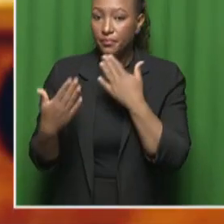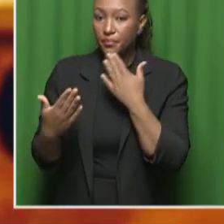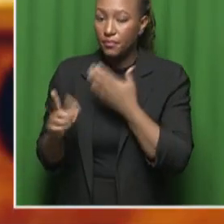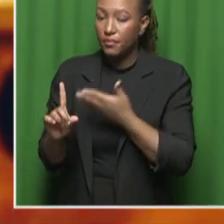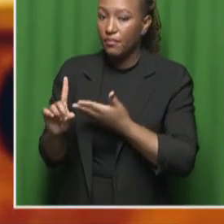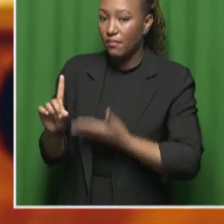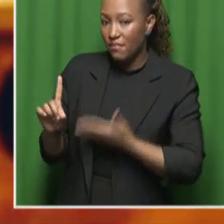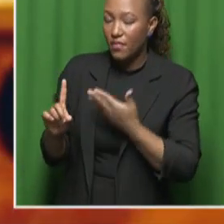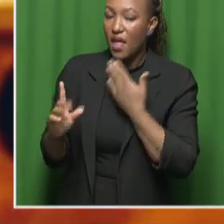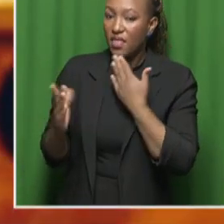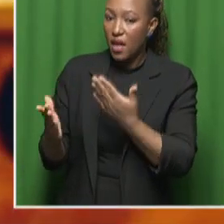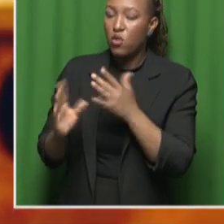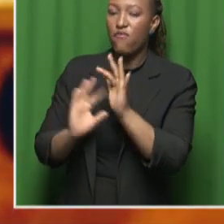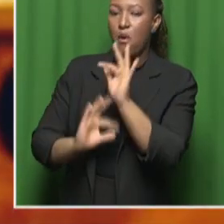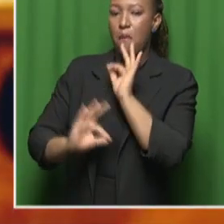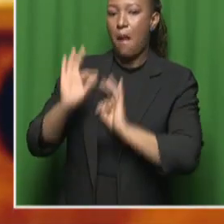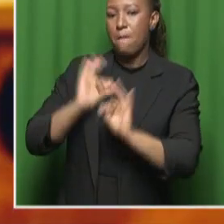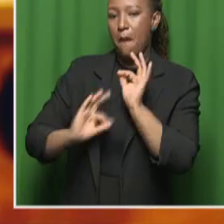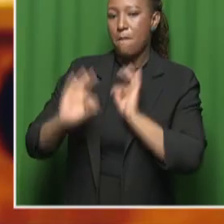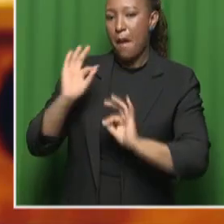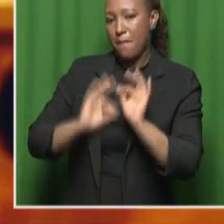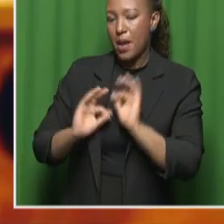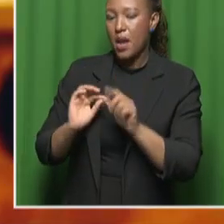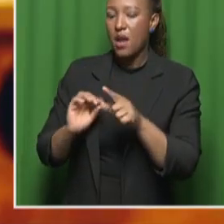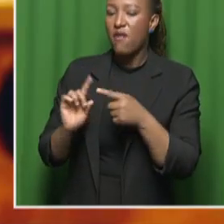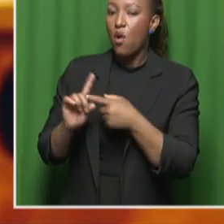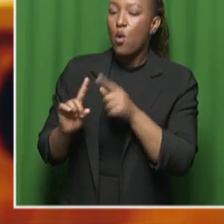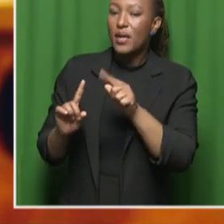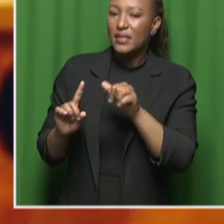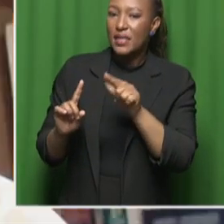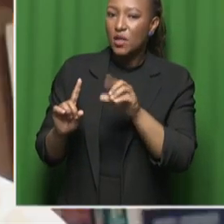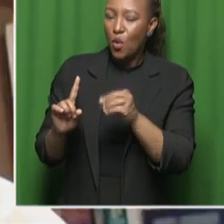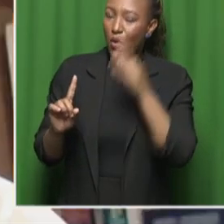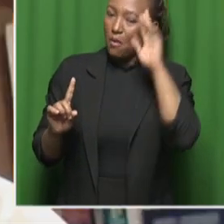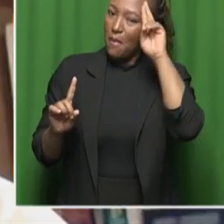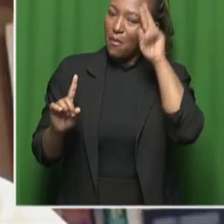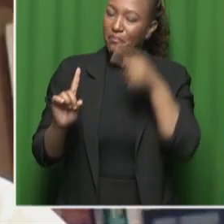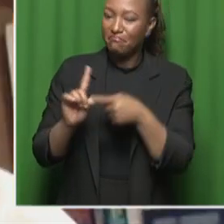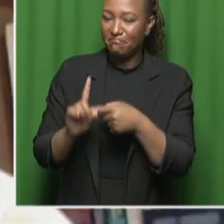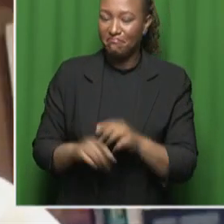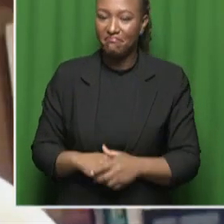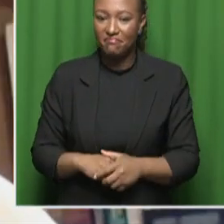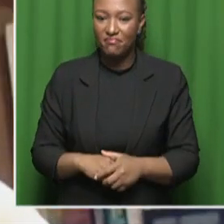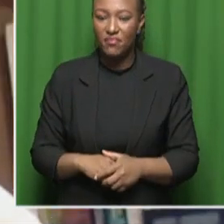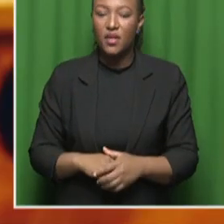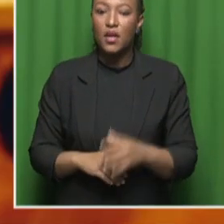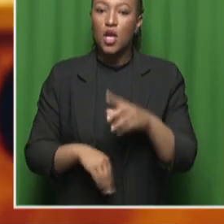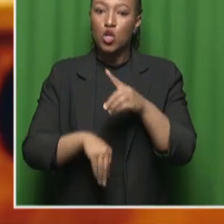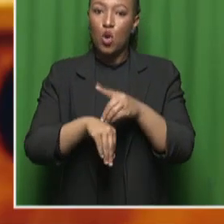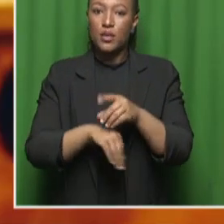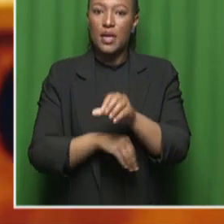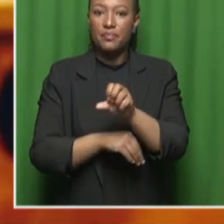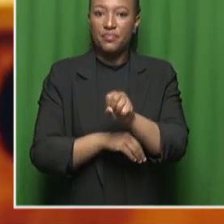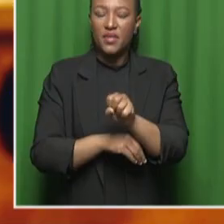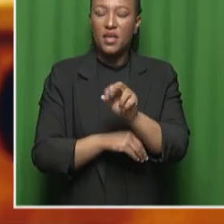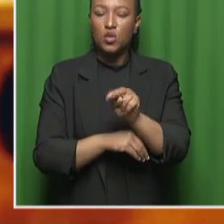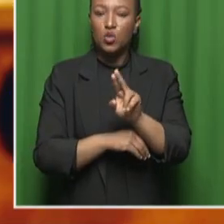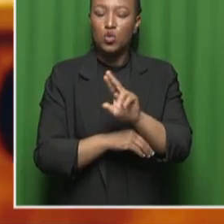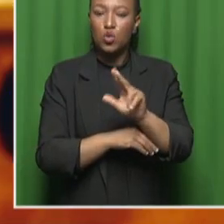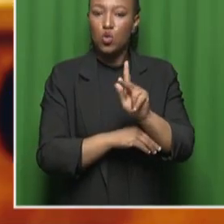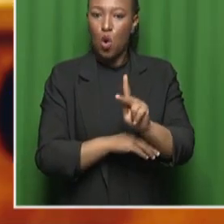Thank you so much for sharing your recollections of Tito Mboweni. Well, Dr. Snuki Zikalala, there is the